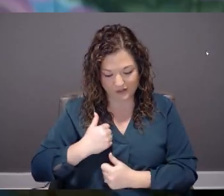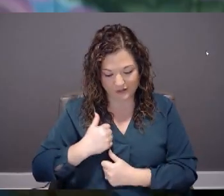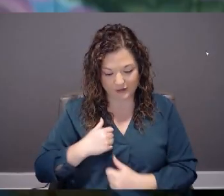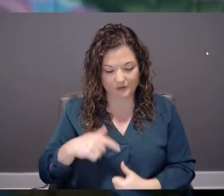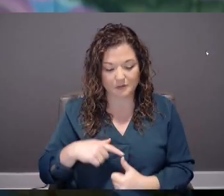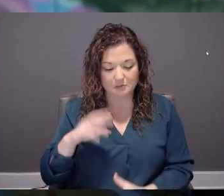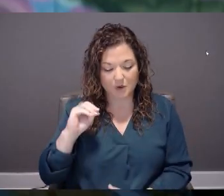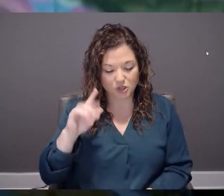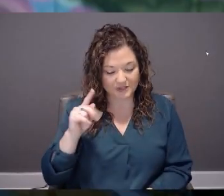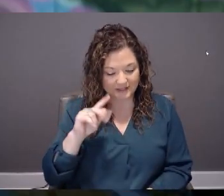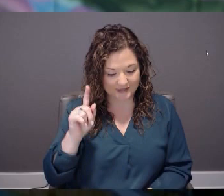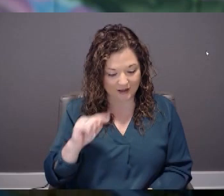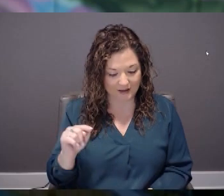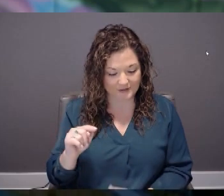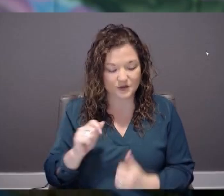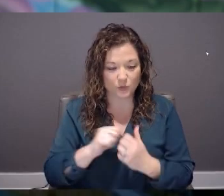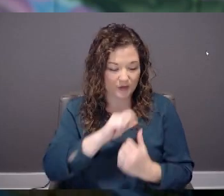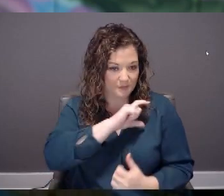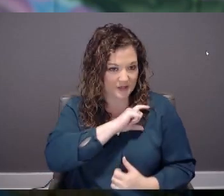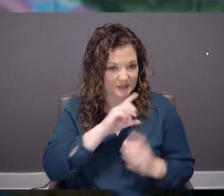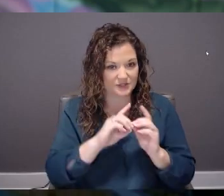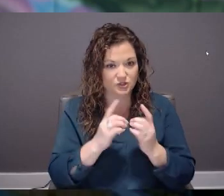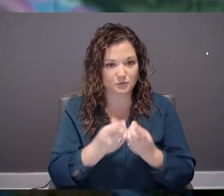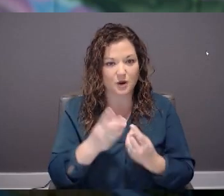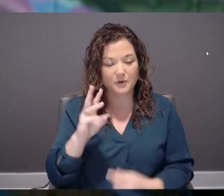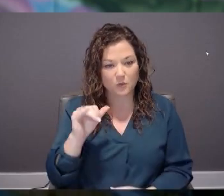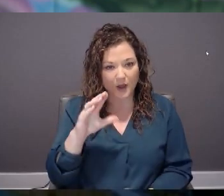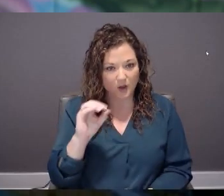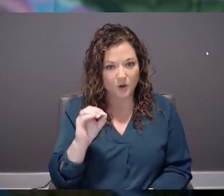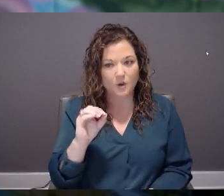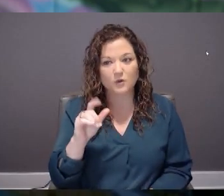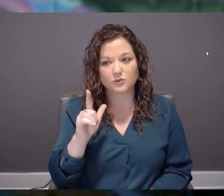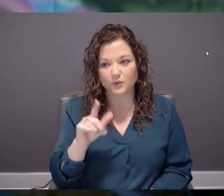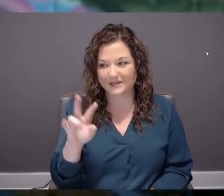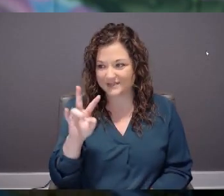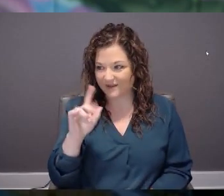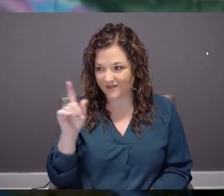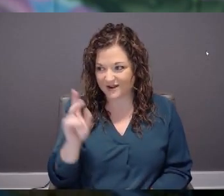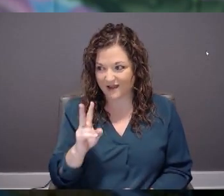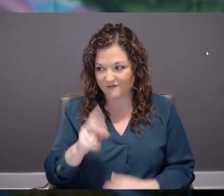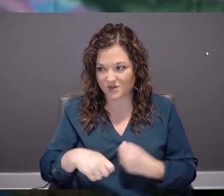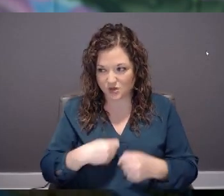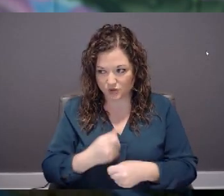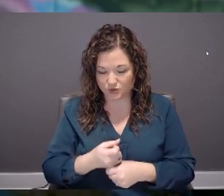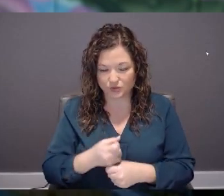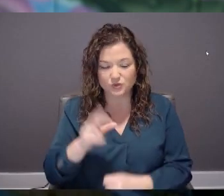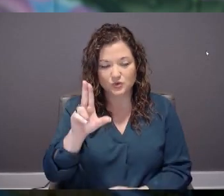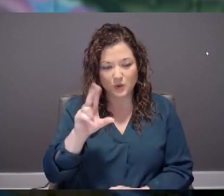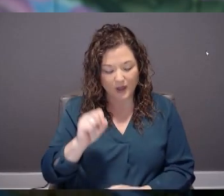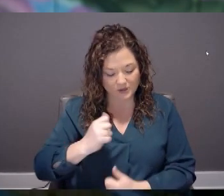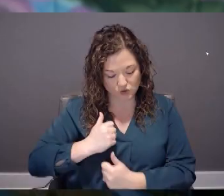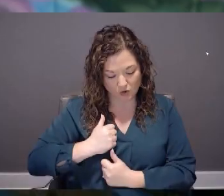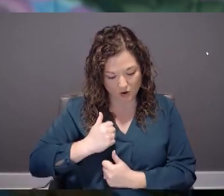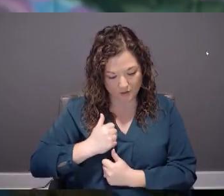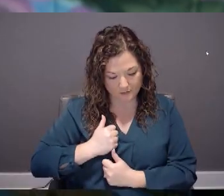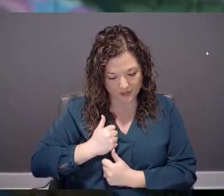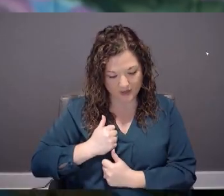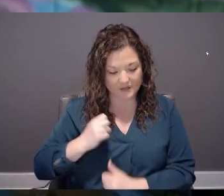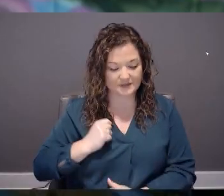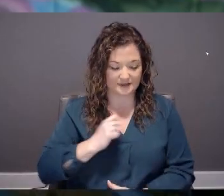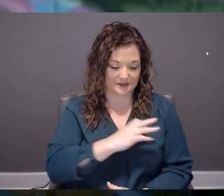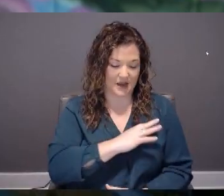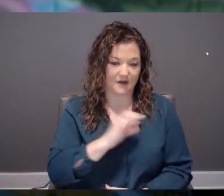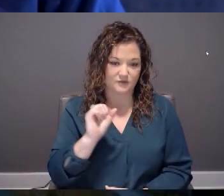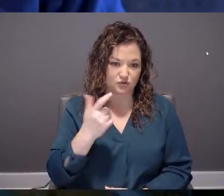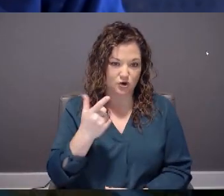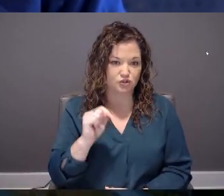have served with the Waco Police Department for over 27.5 years. I also served in the United States Army as a staff sergeant in the Military Police Corps for